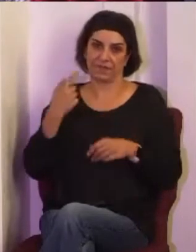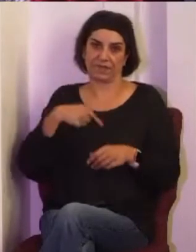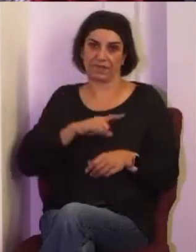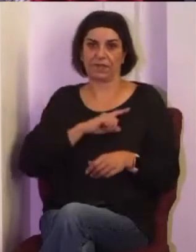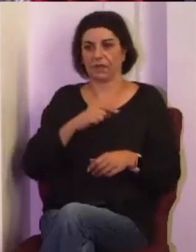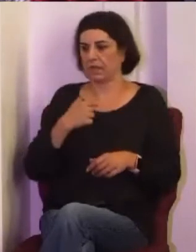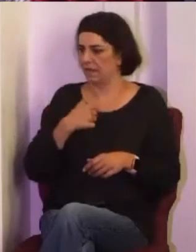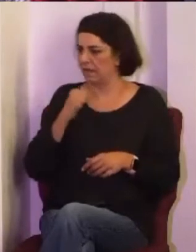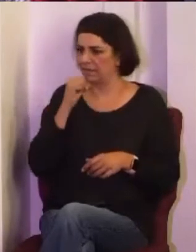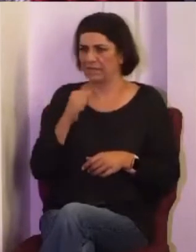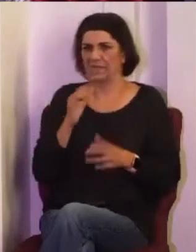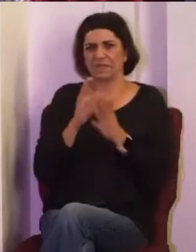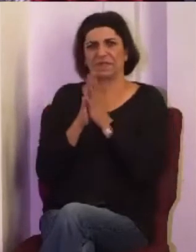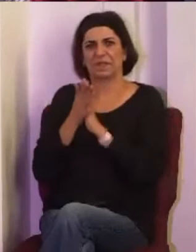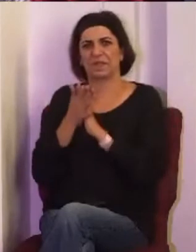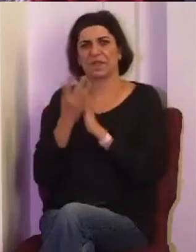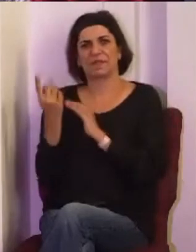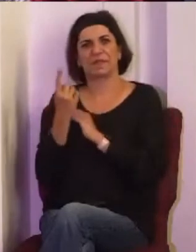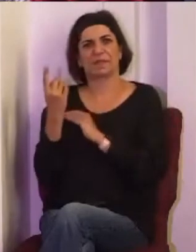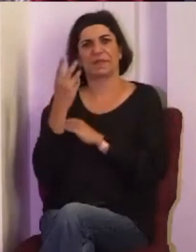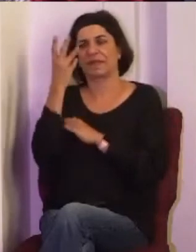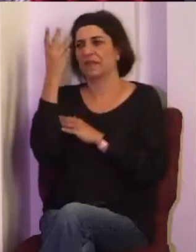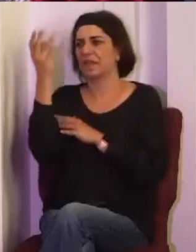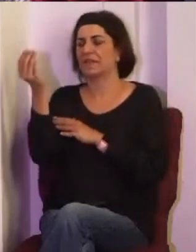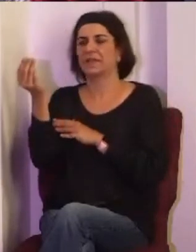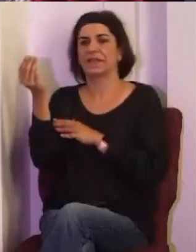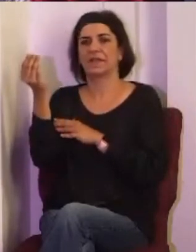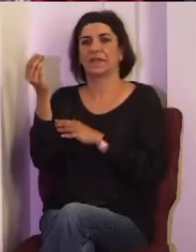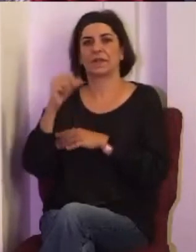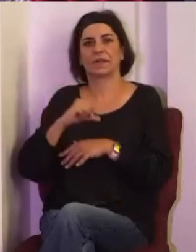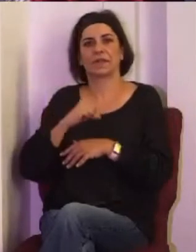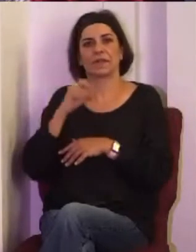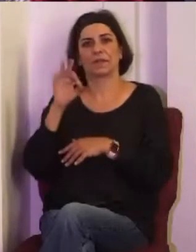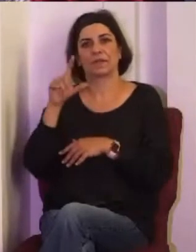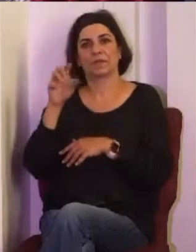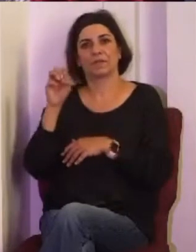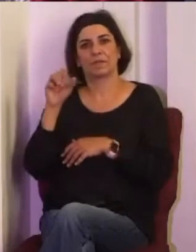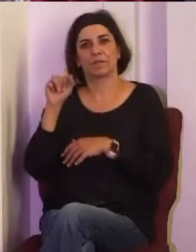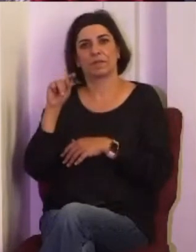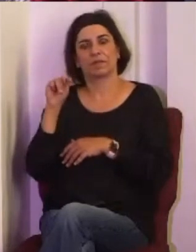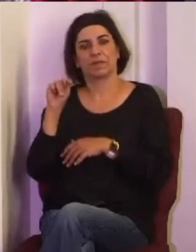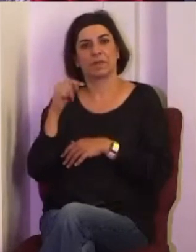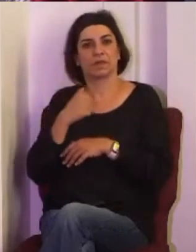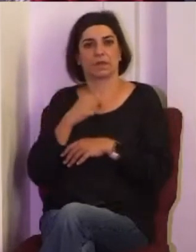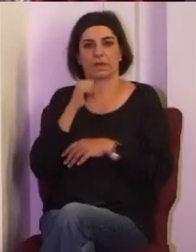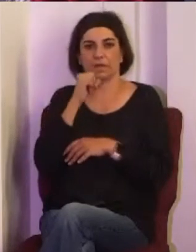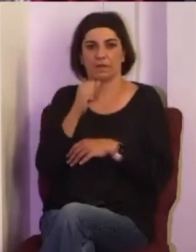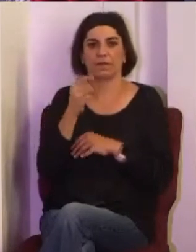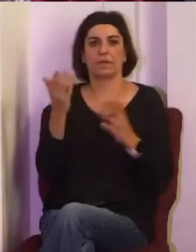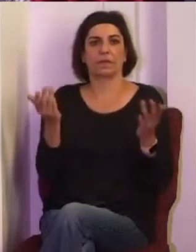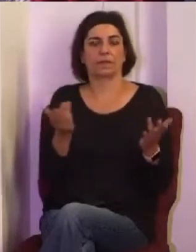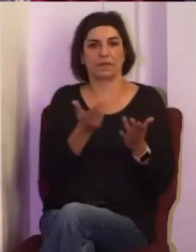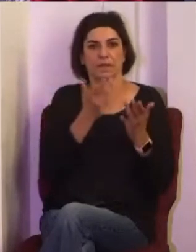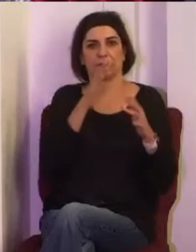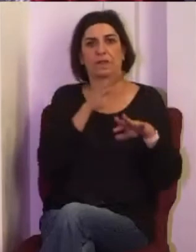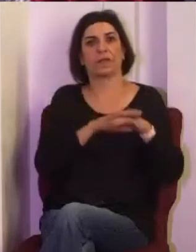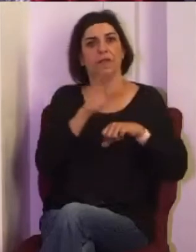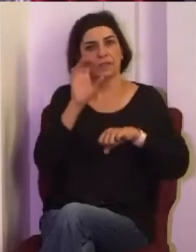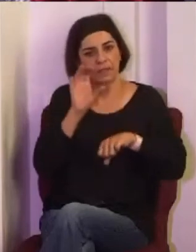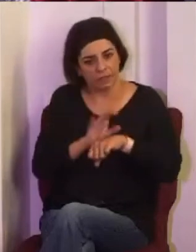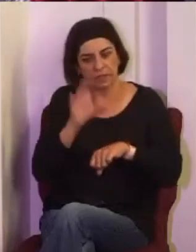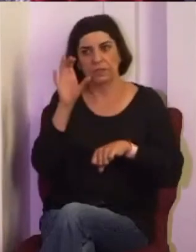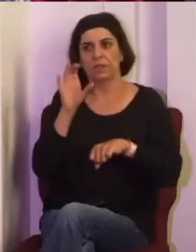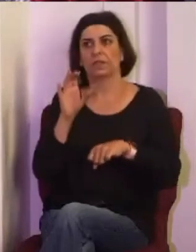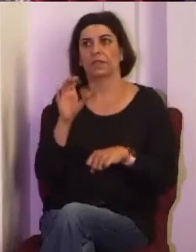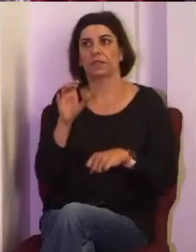be something out there on the pride float that I'm not right here in the church grounds. This is us. This